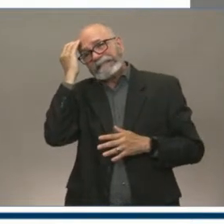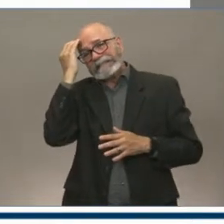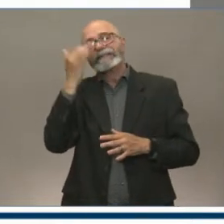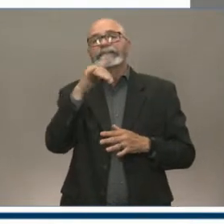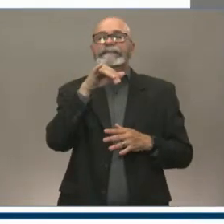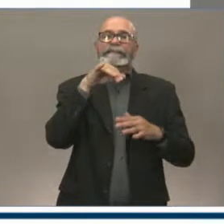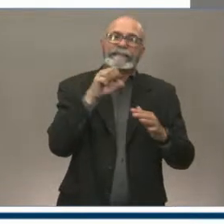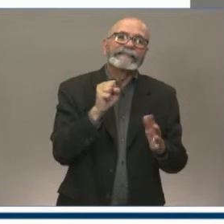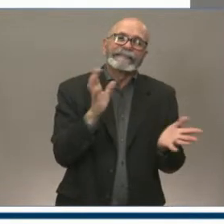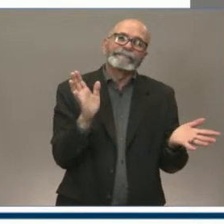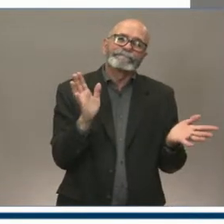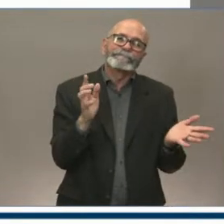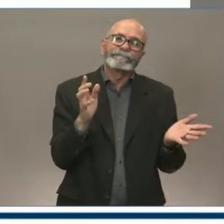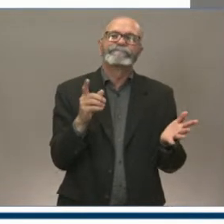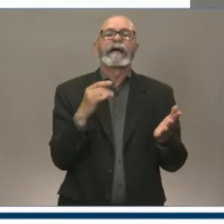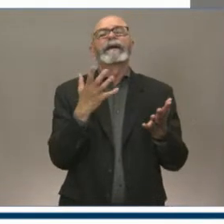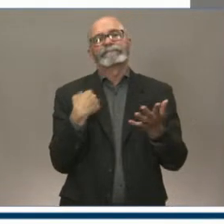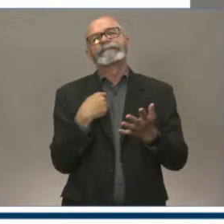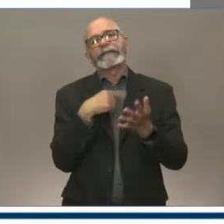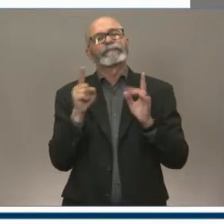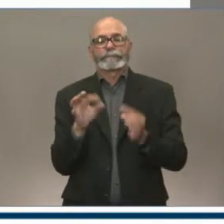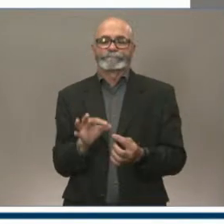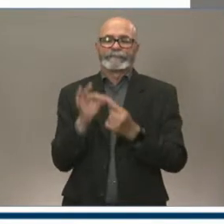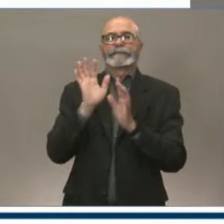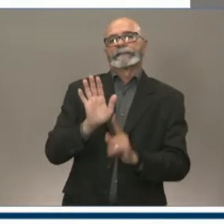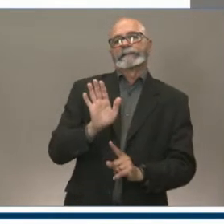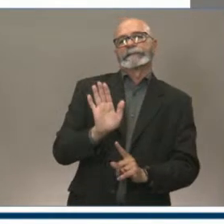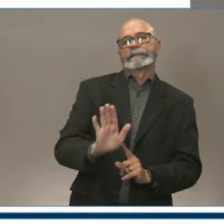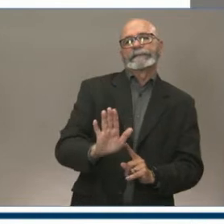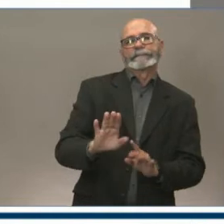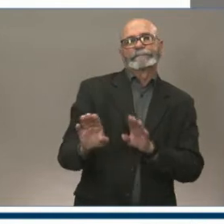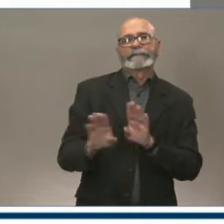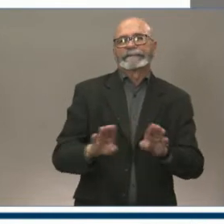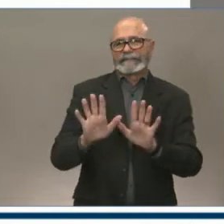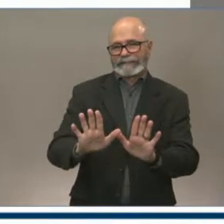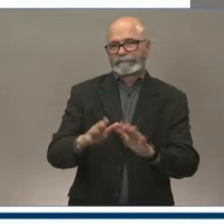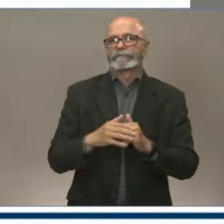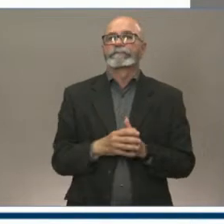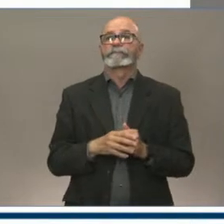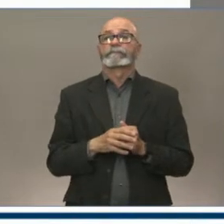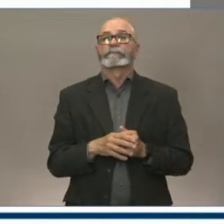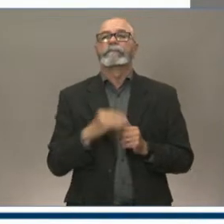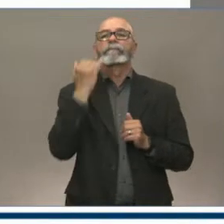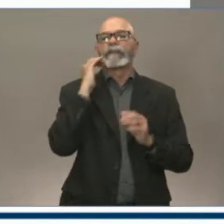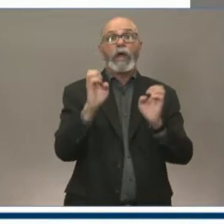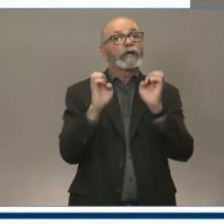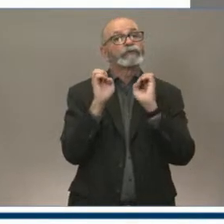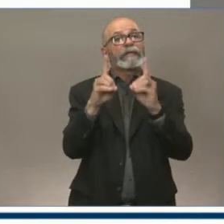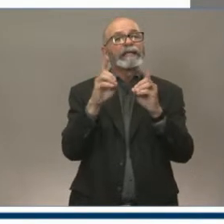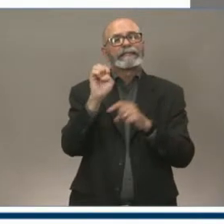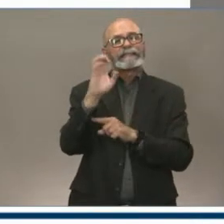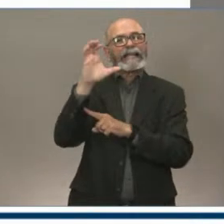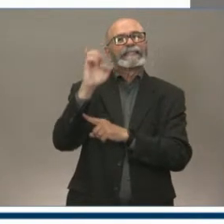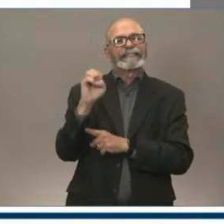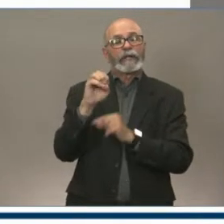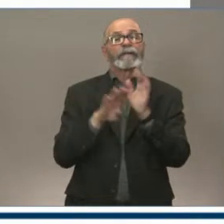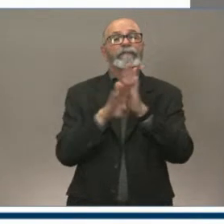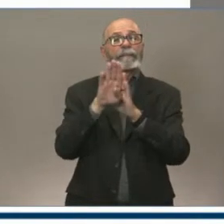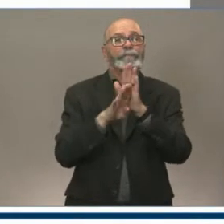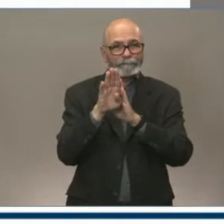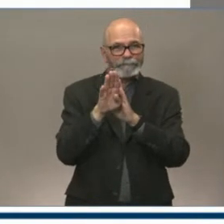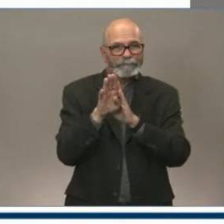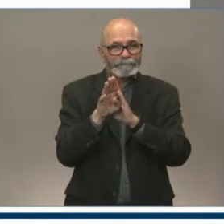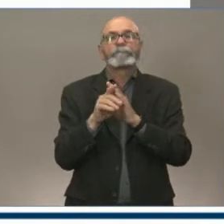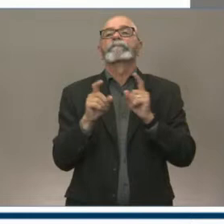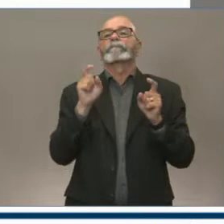order. The Department of Early Childhood Education and Early Childhood Development will be a resource to anyone who needs help